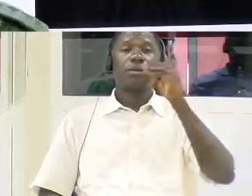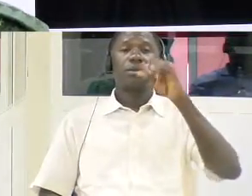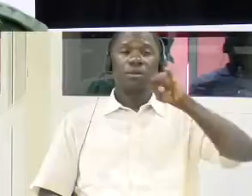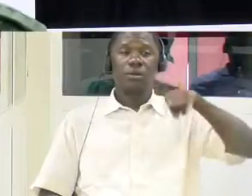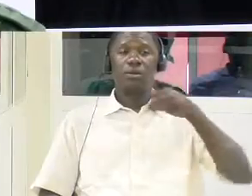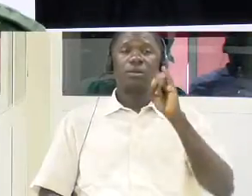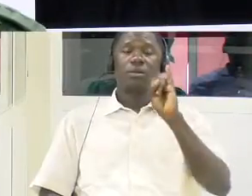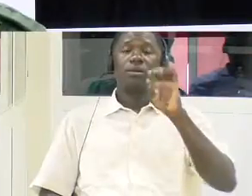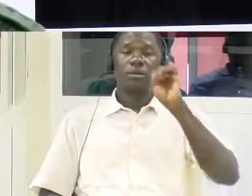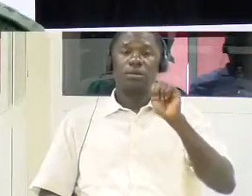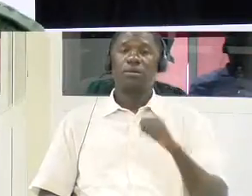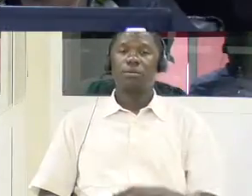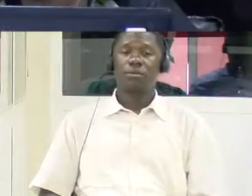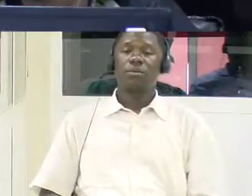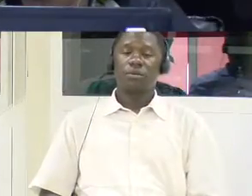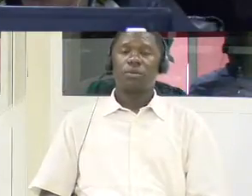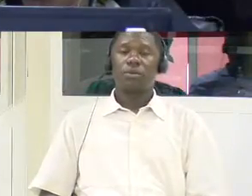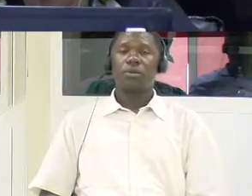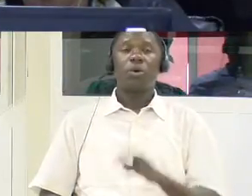wherever they may come from.